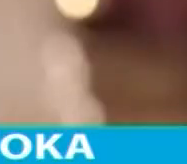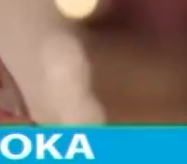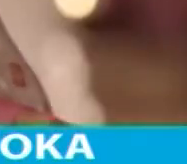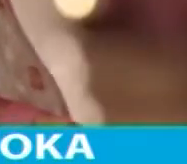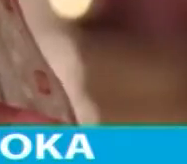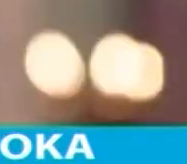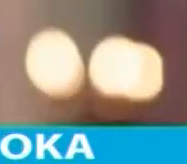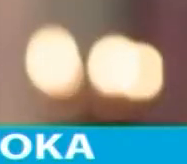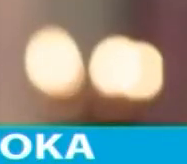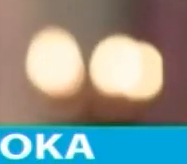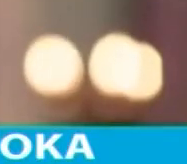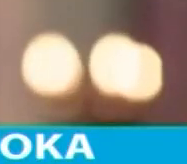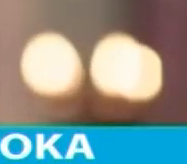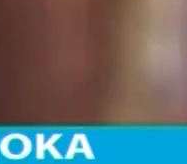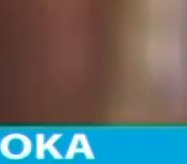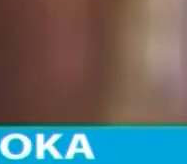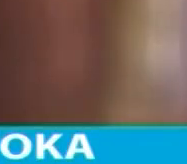well.